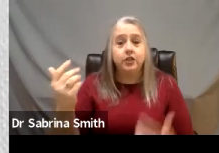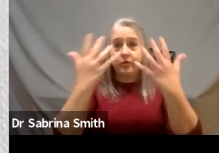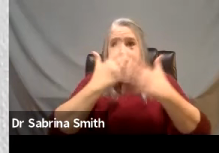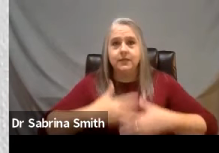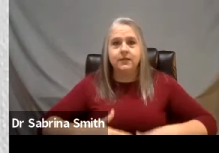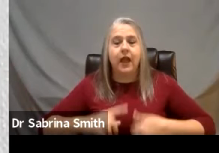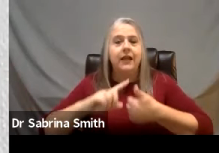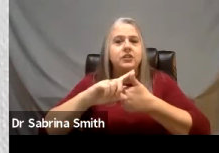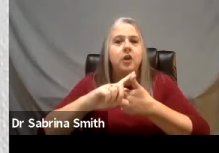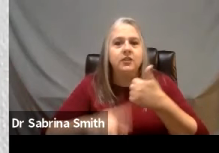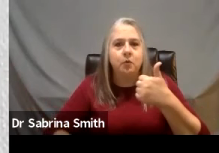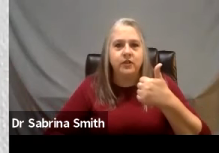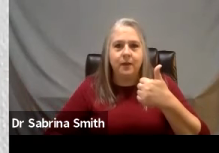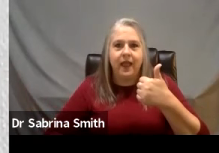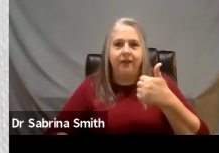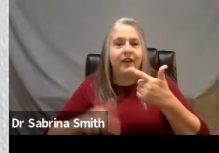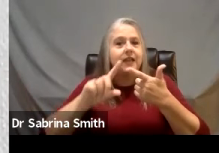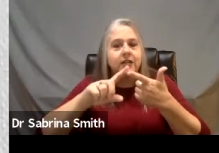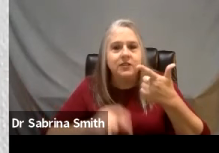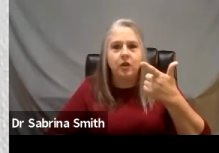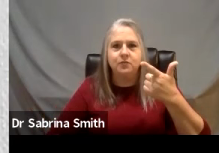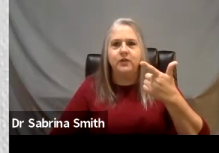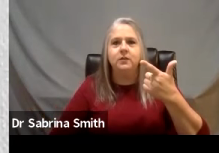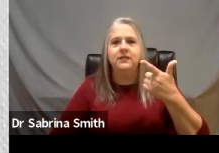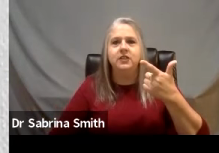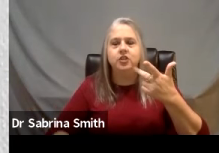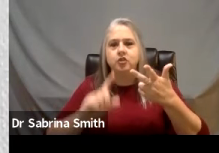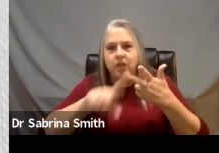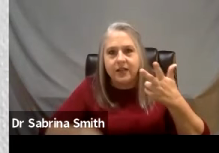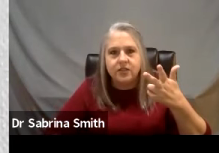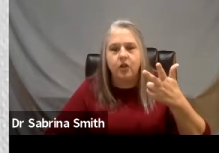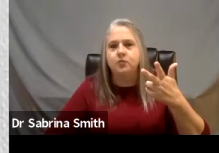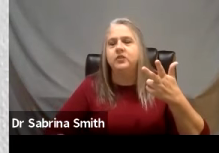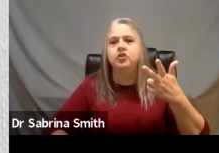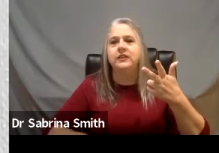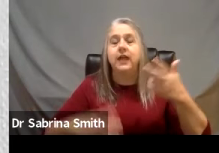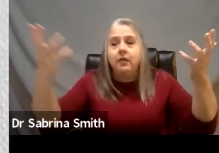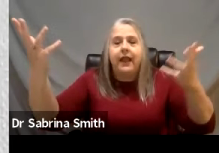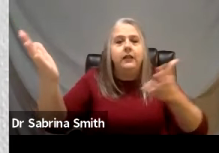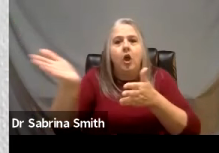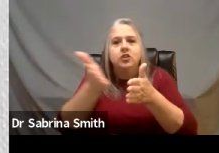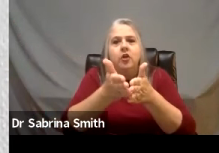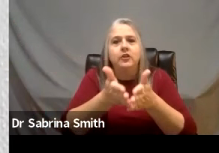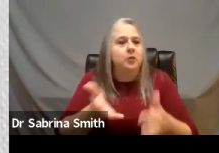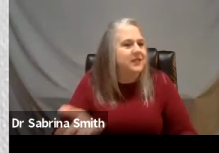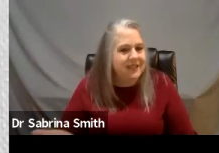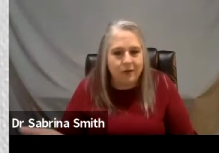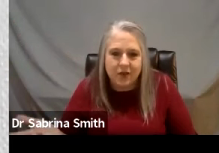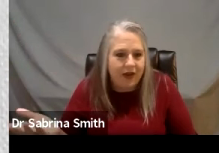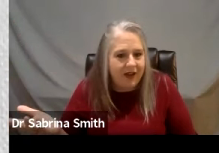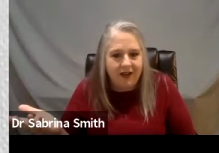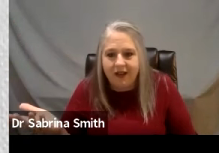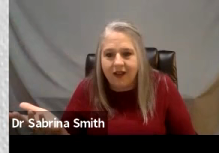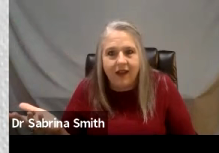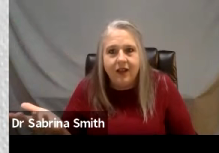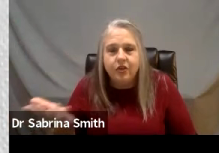and I do this, I just lost points on my affect. I just lost points on my sentence structure. I just lost points on like I lost all those points because I was